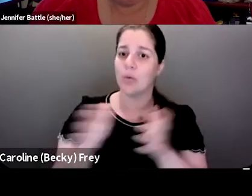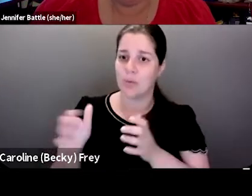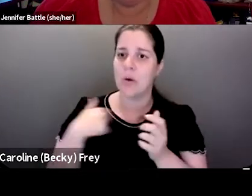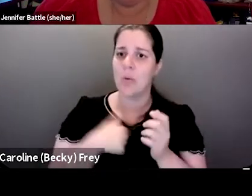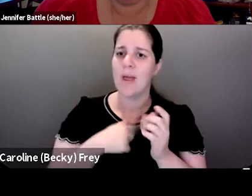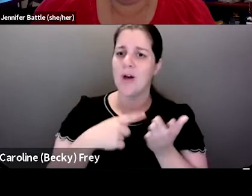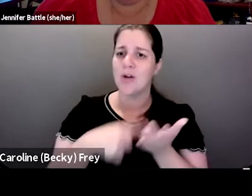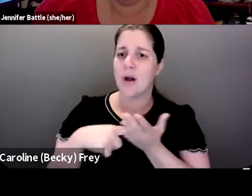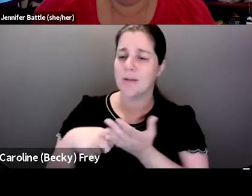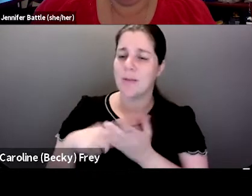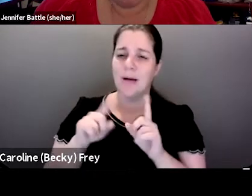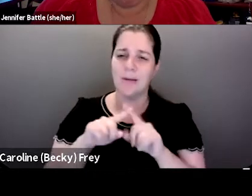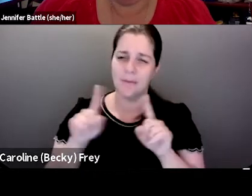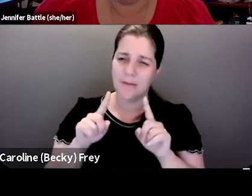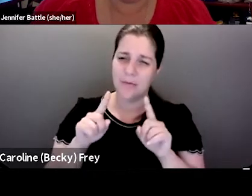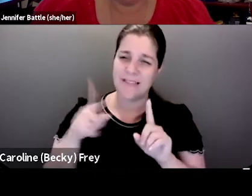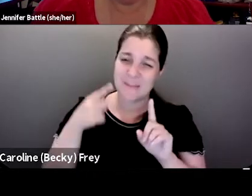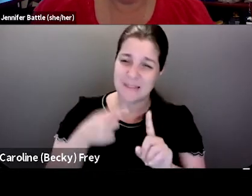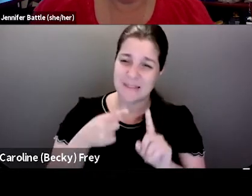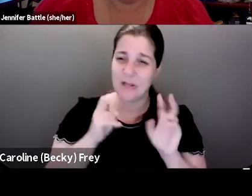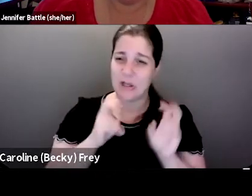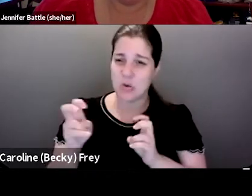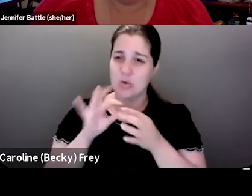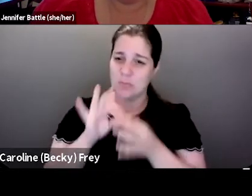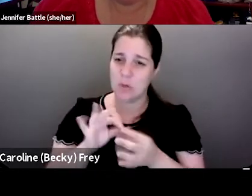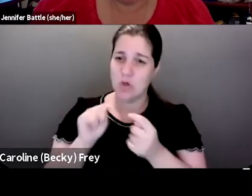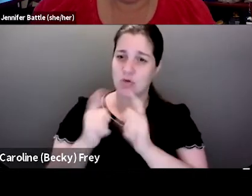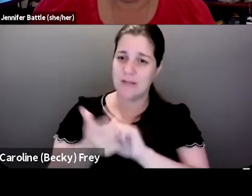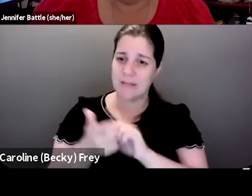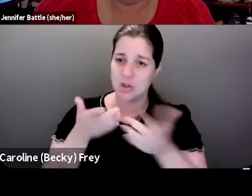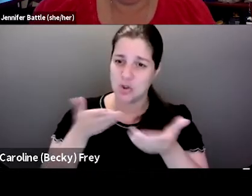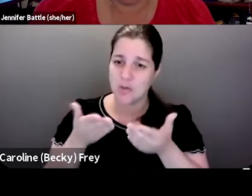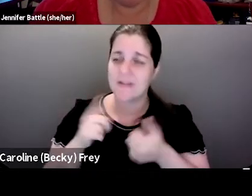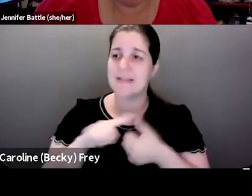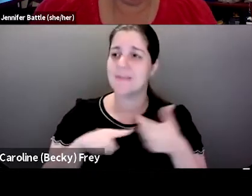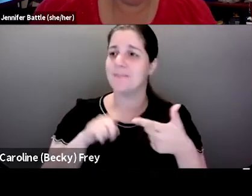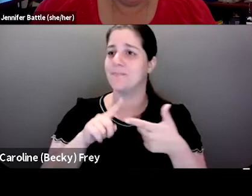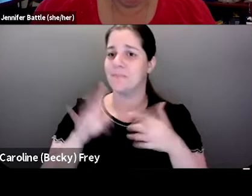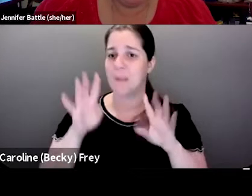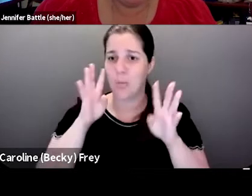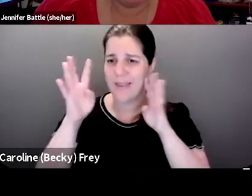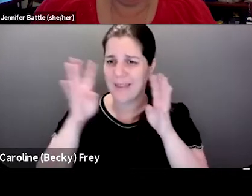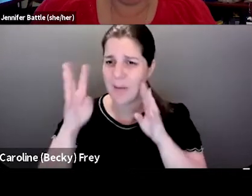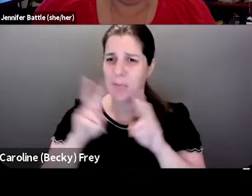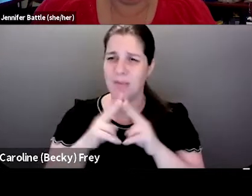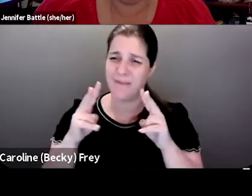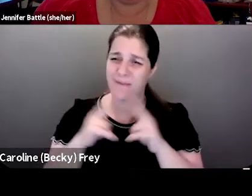very specific issues around translation services, coming up with very